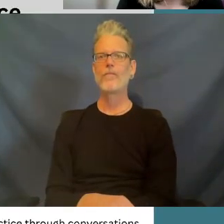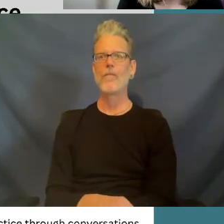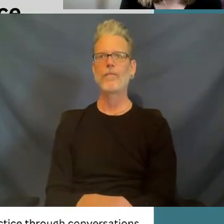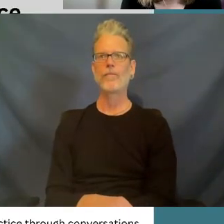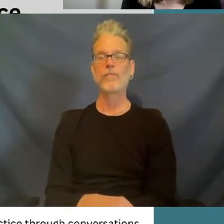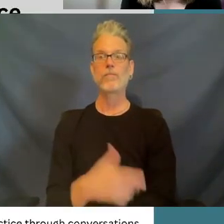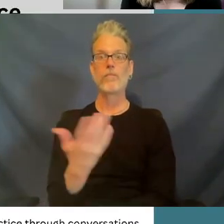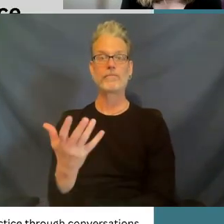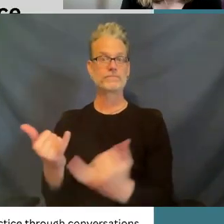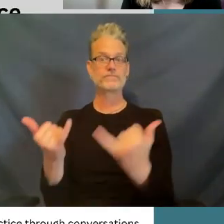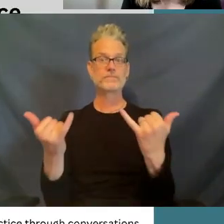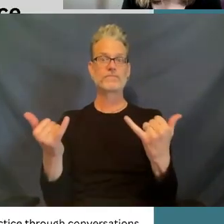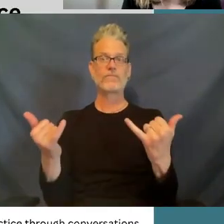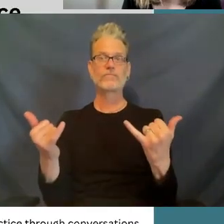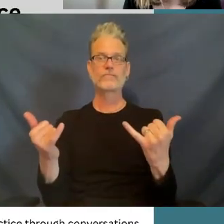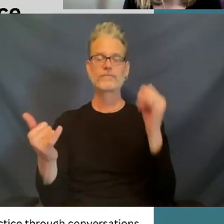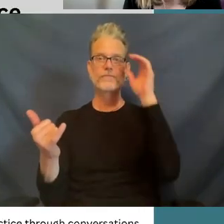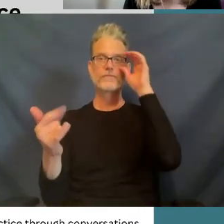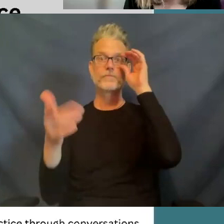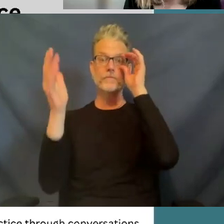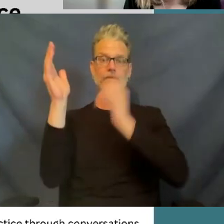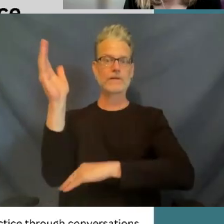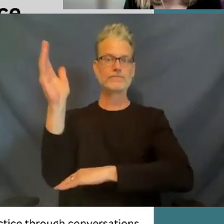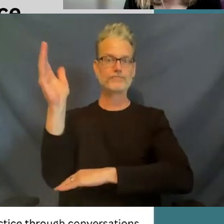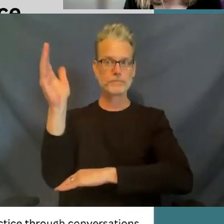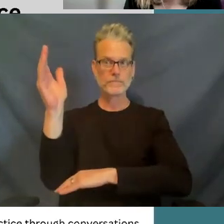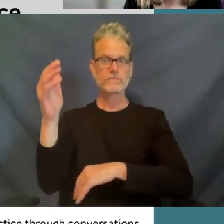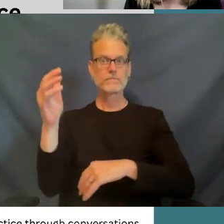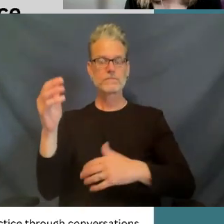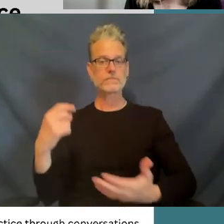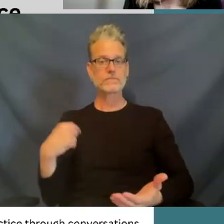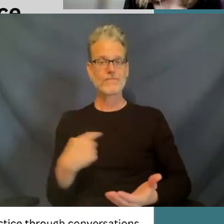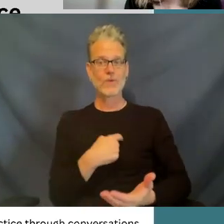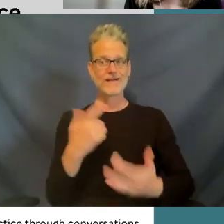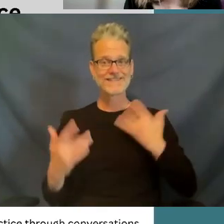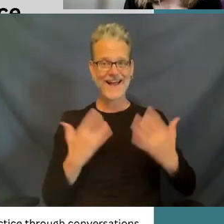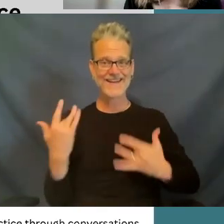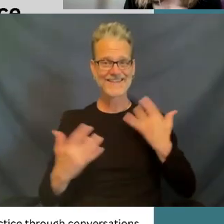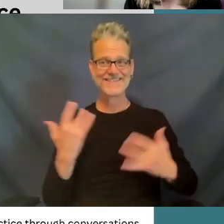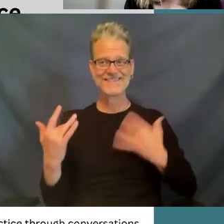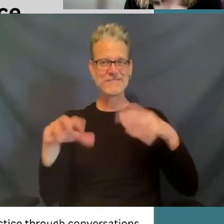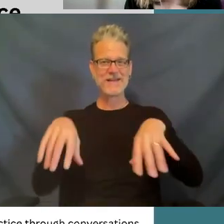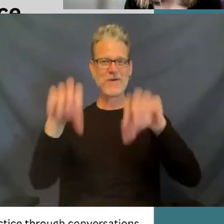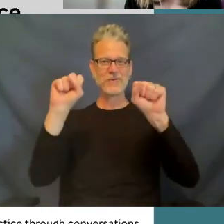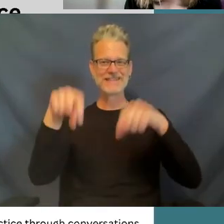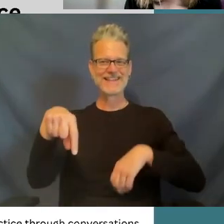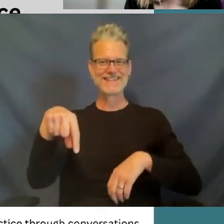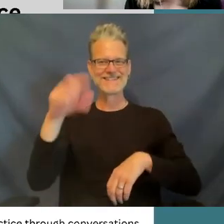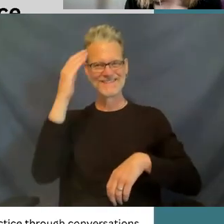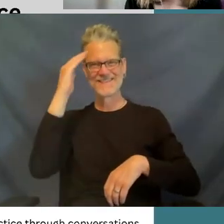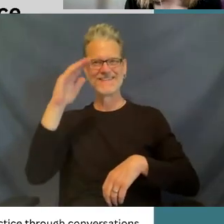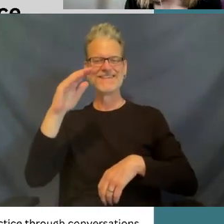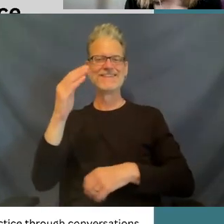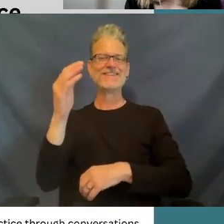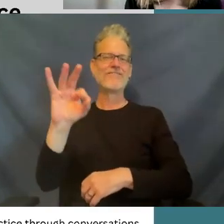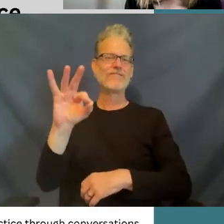And for today's presentation and series, we're really excited to be hosting this. We know that the Forest Service plays an